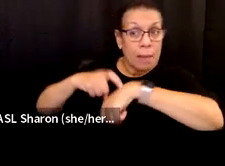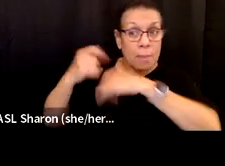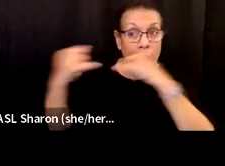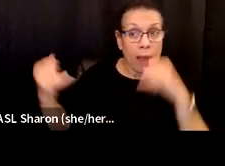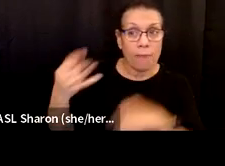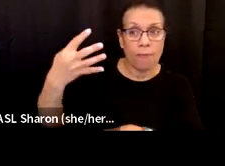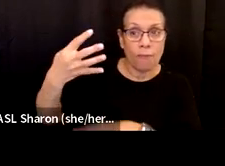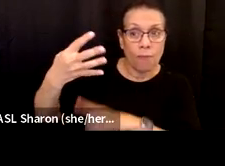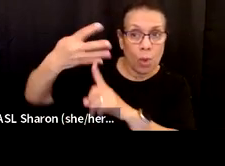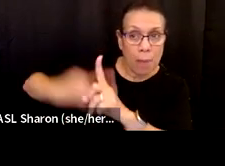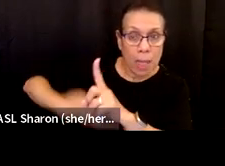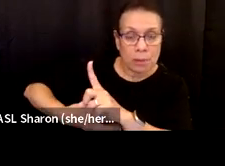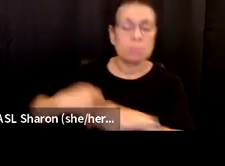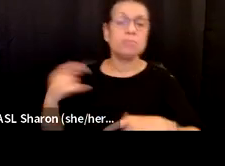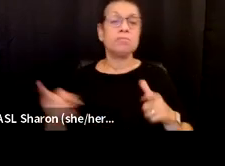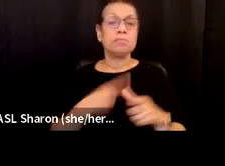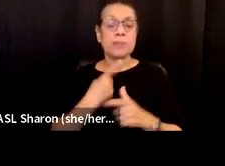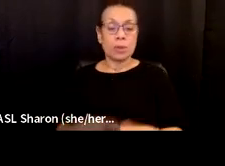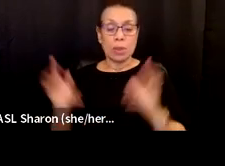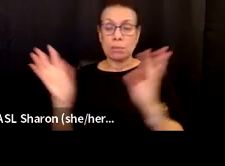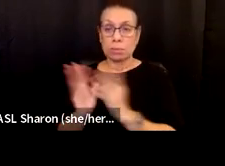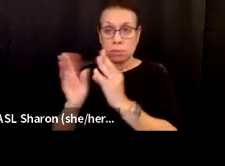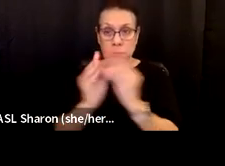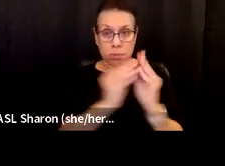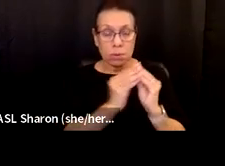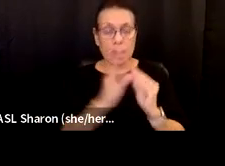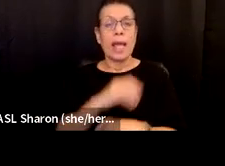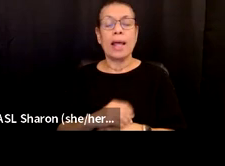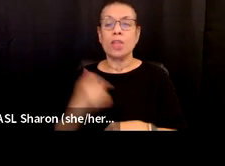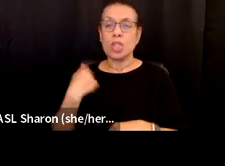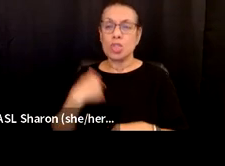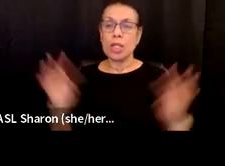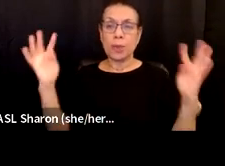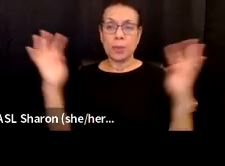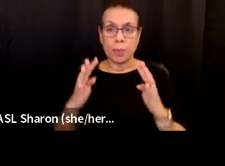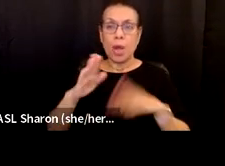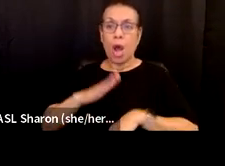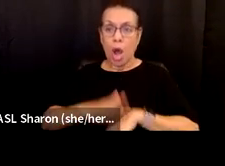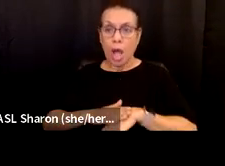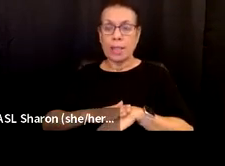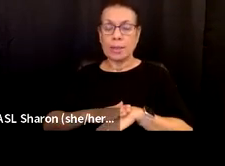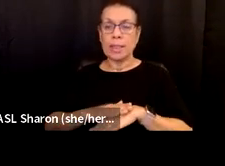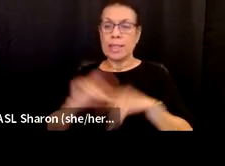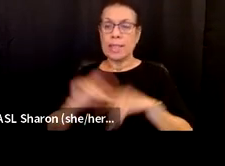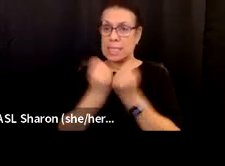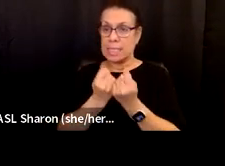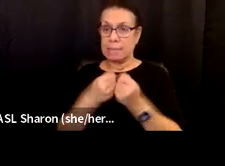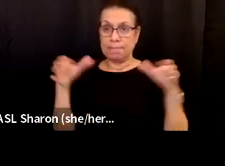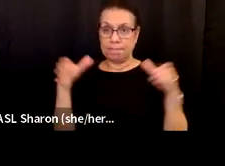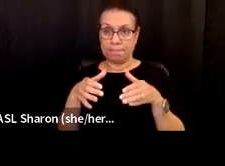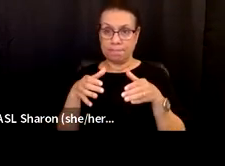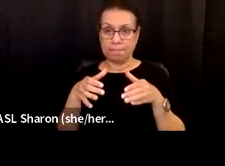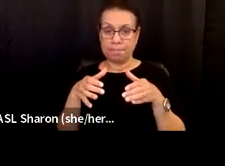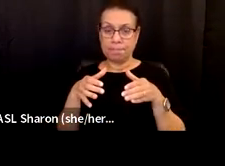with multiple stakeholders and there should be multiple stakeholders on the intervention team that